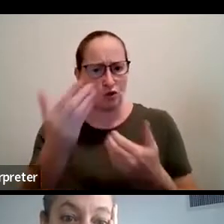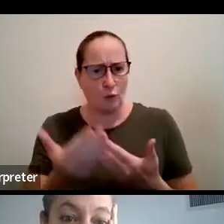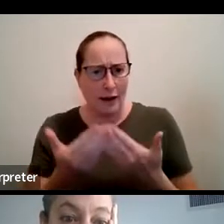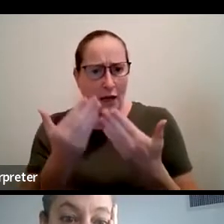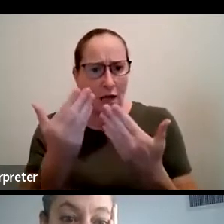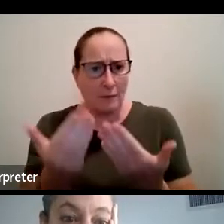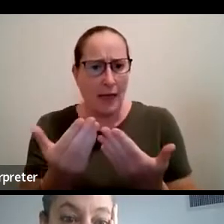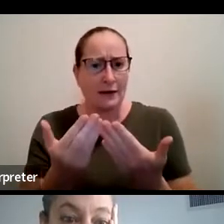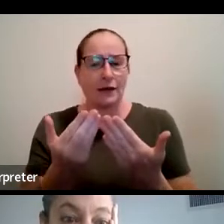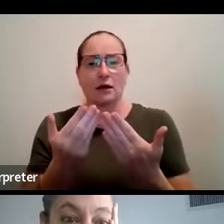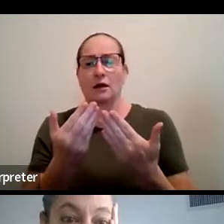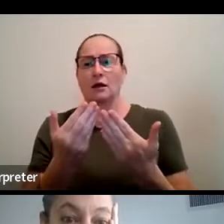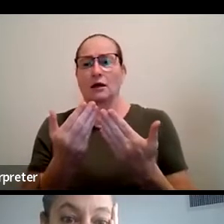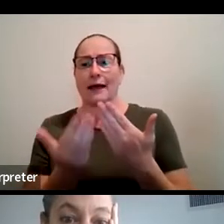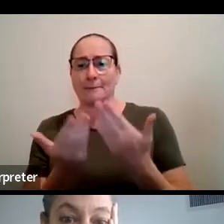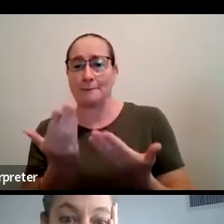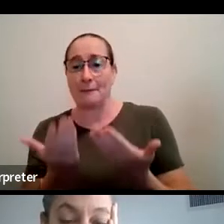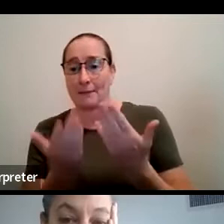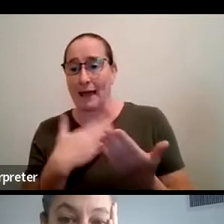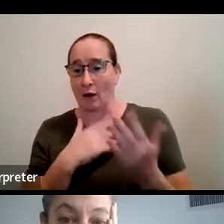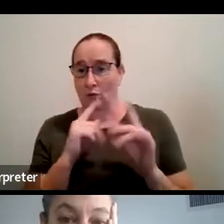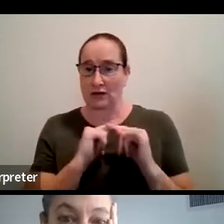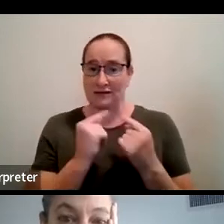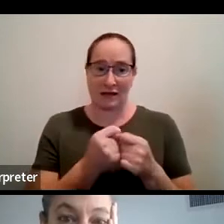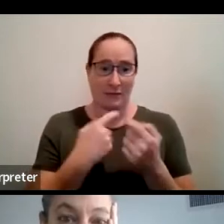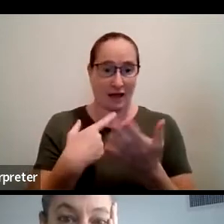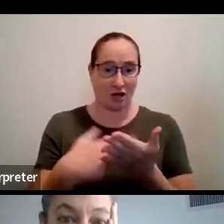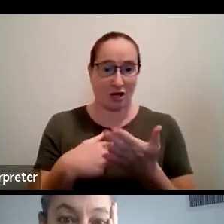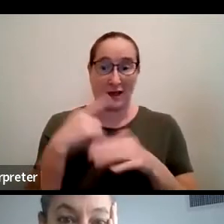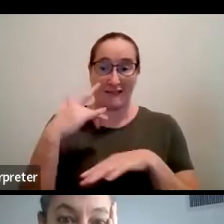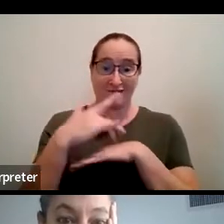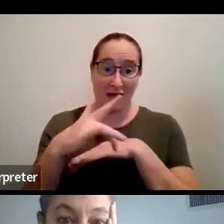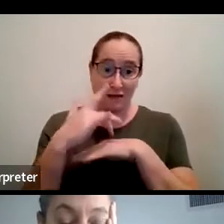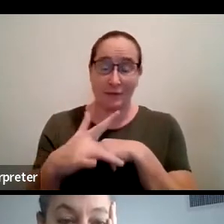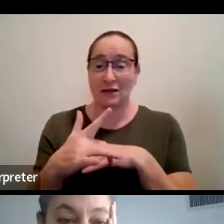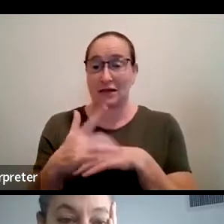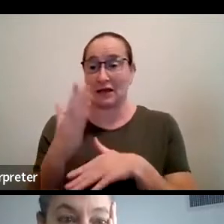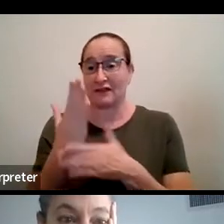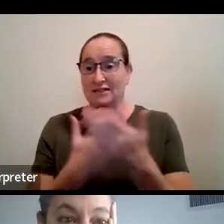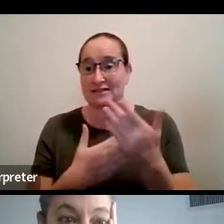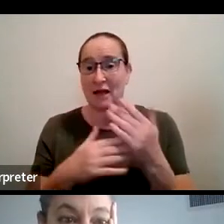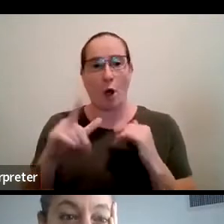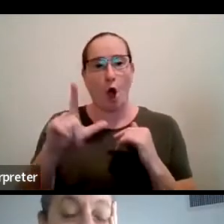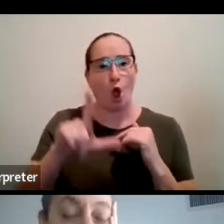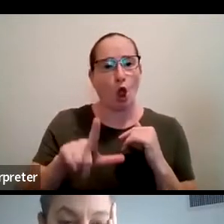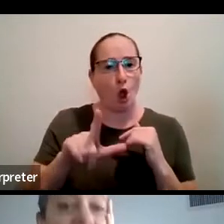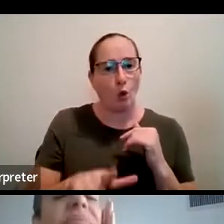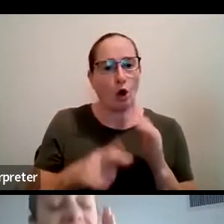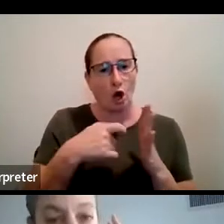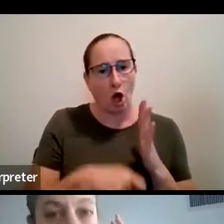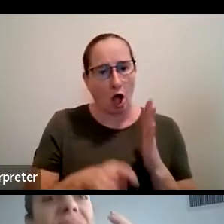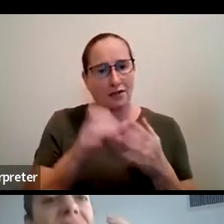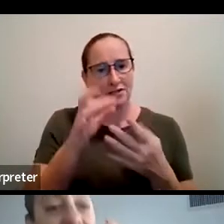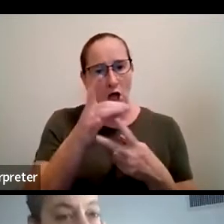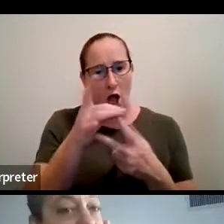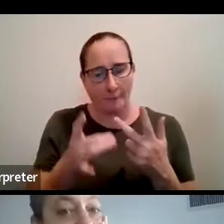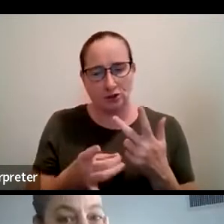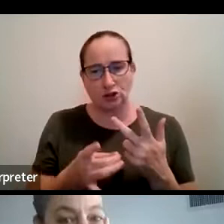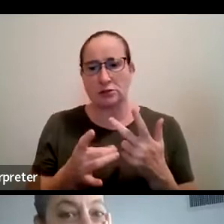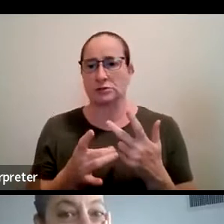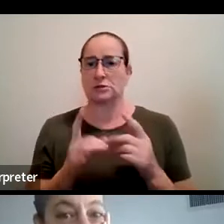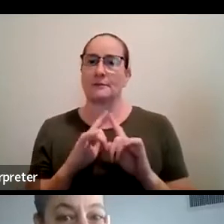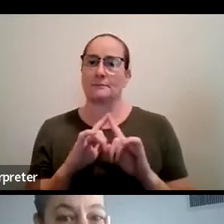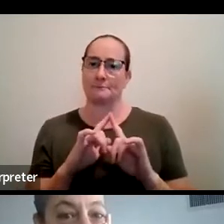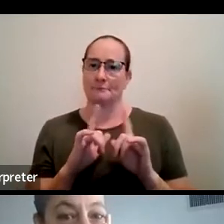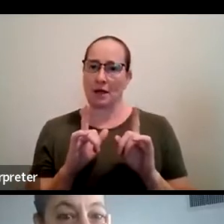you know, maybe our team could talk about the availability of some lower cost options.